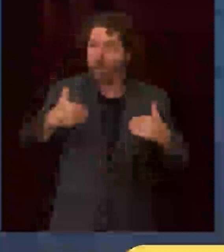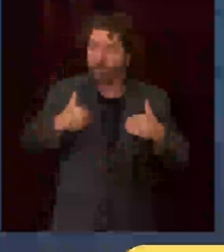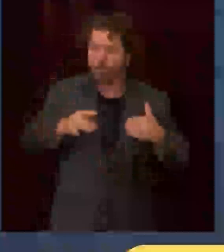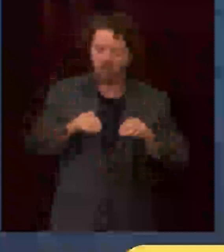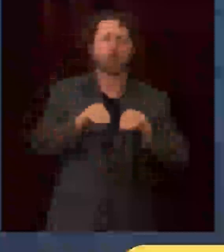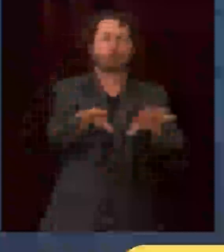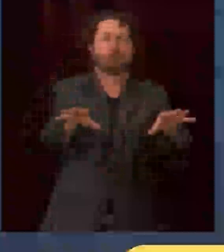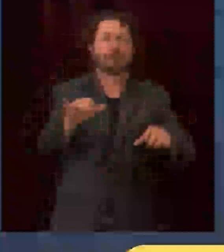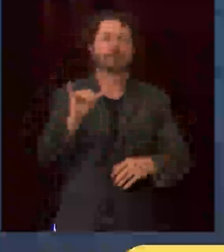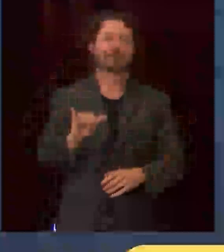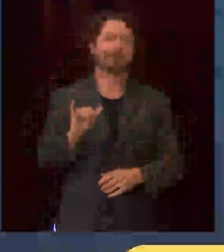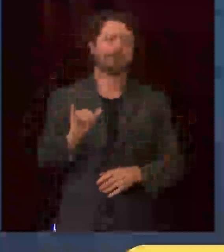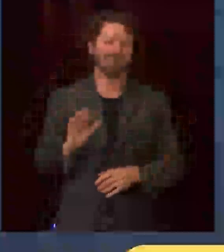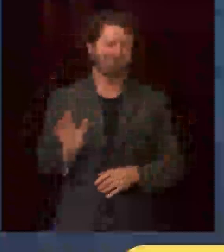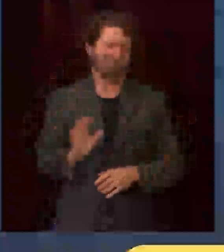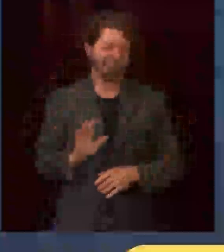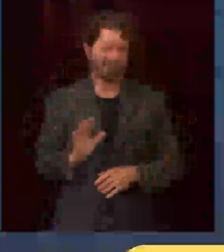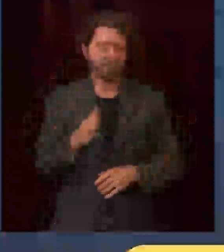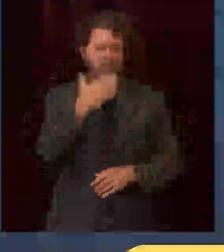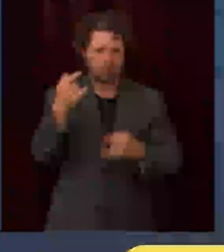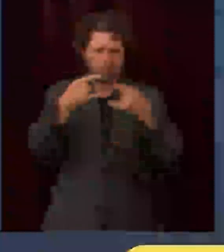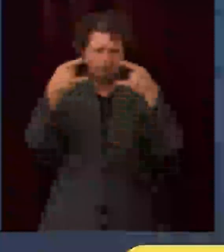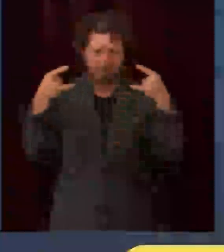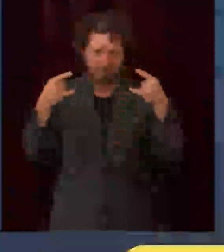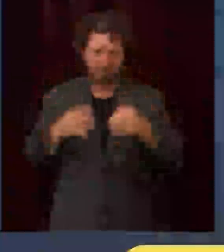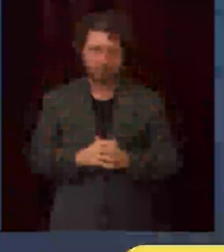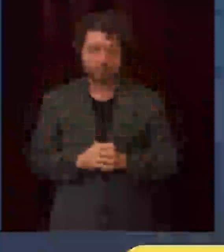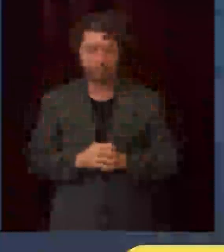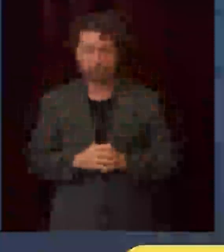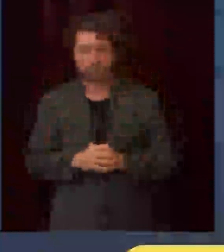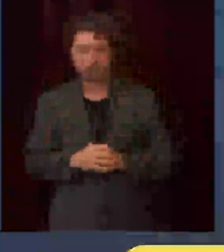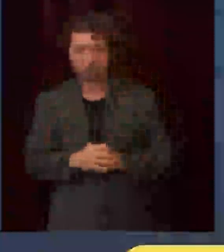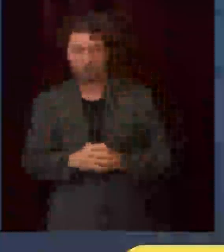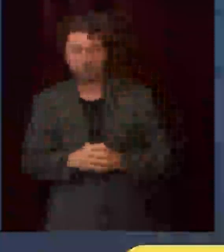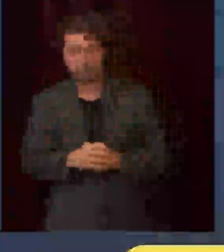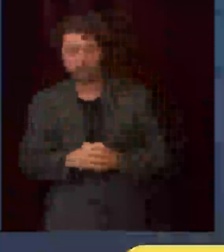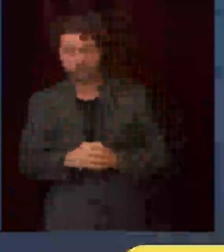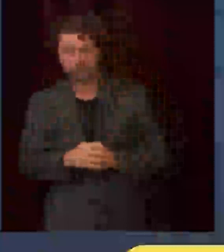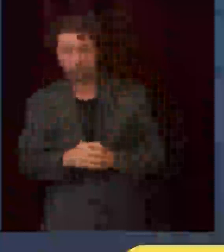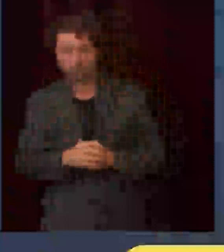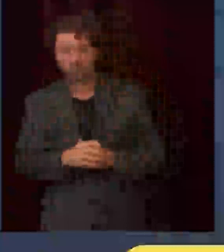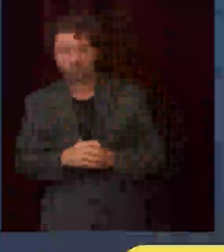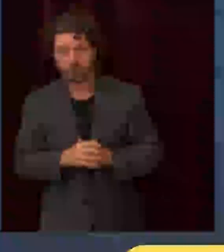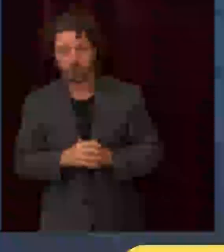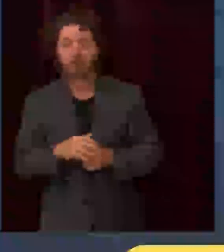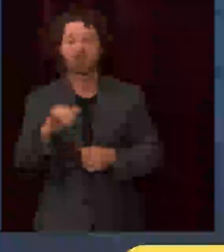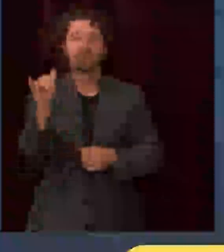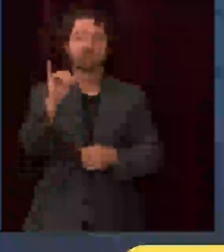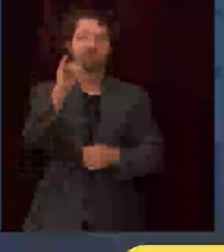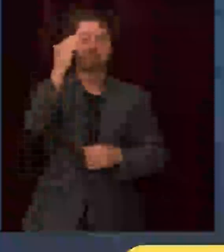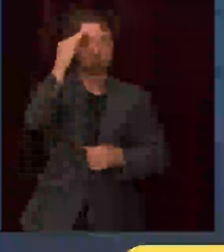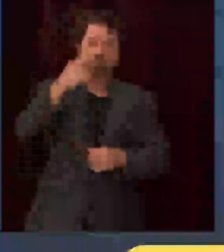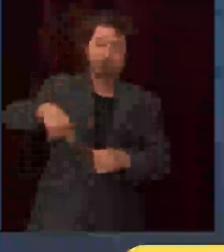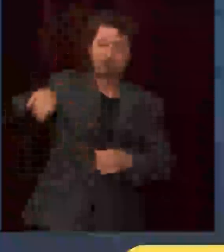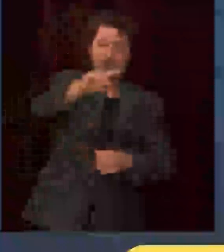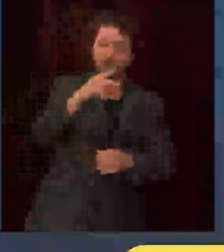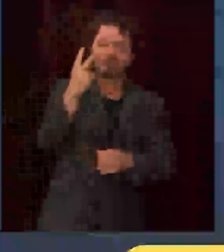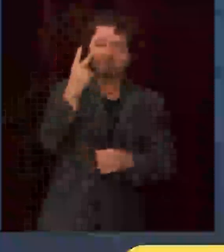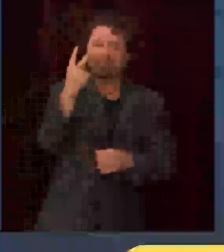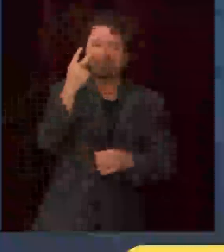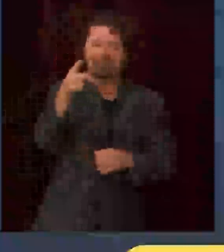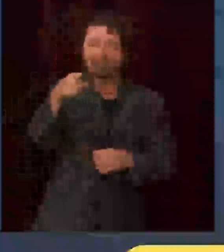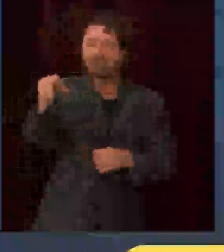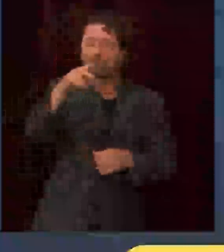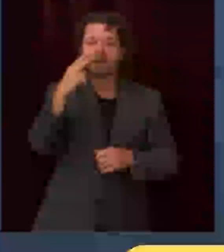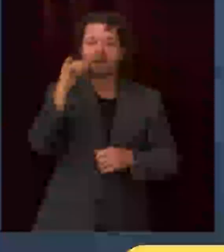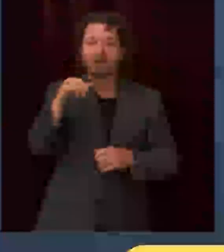come out of us every time we talk, we sing, we cough, we sneeze. And that can happen when we have symptoms or we don't. And